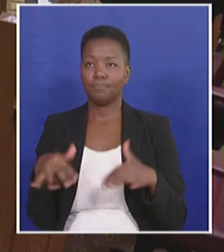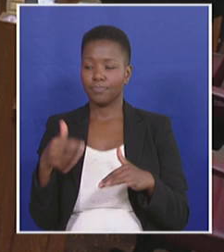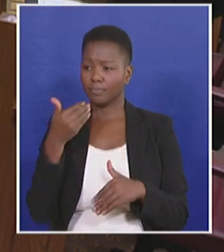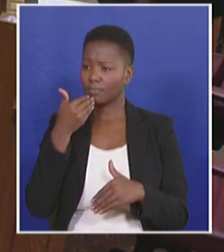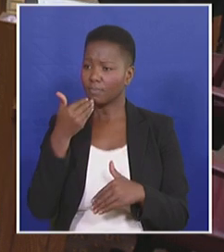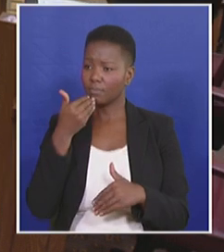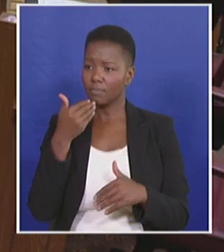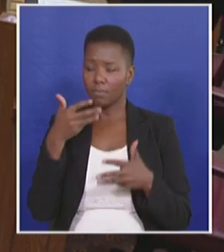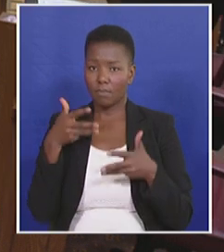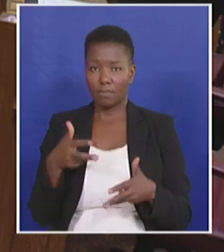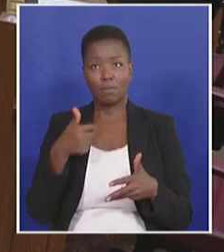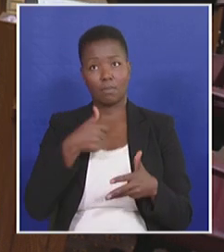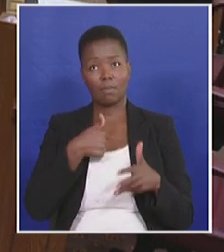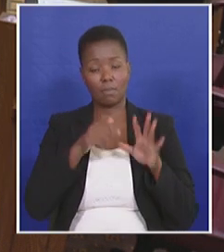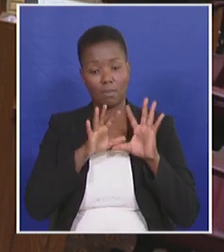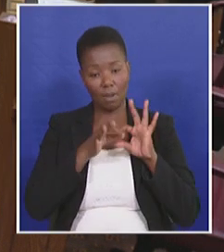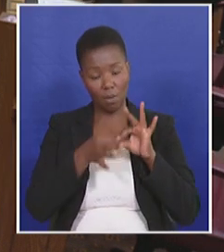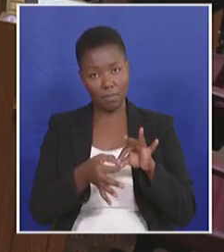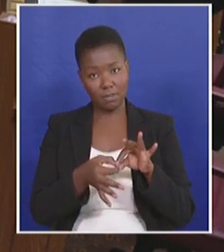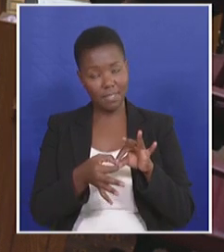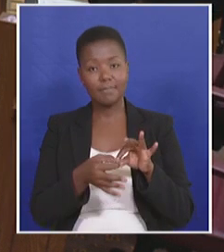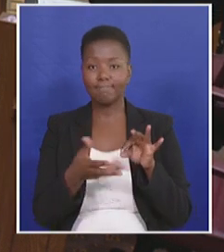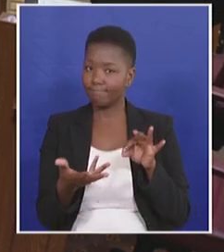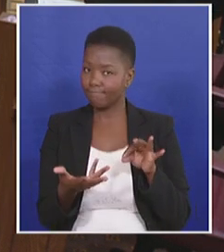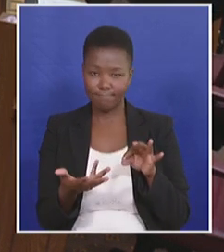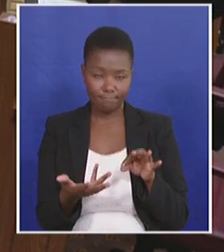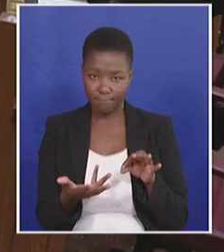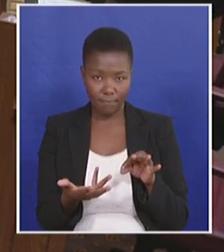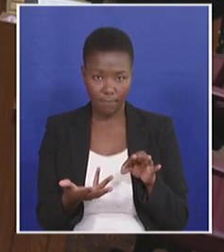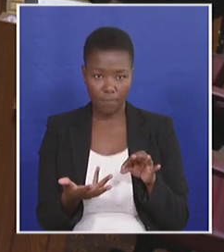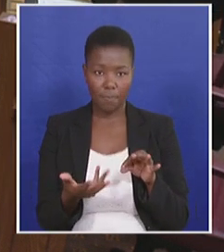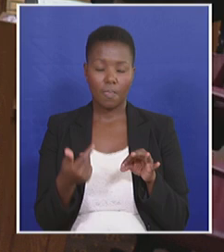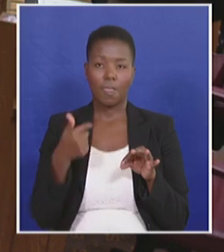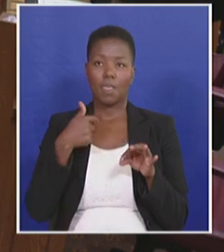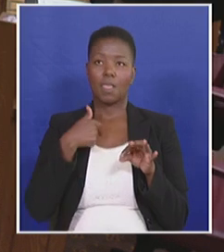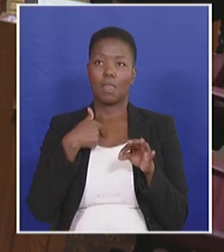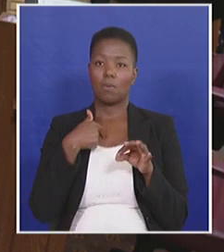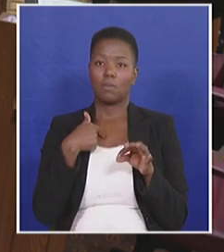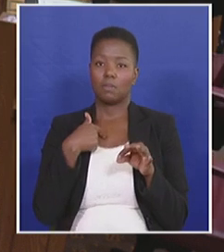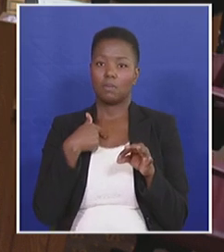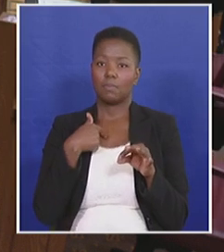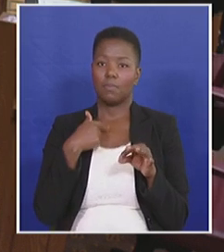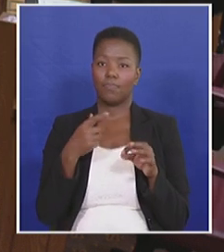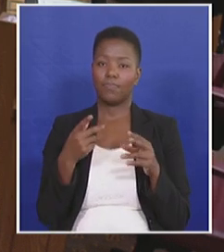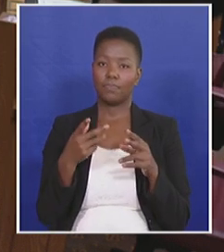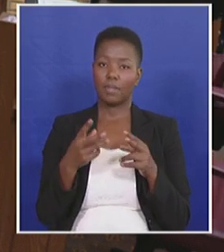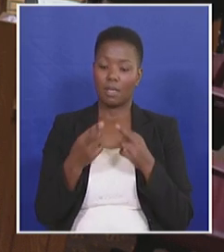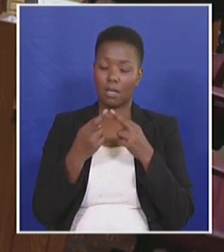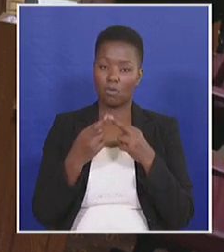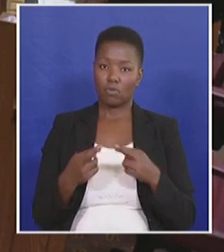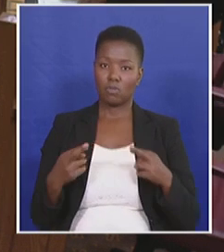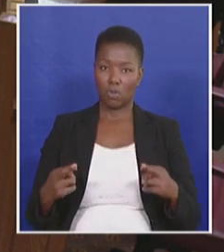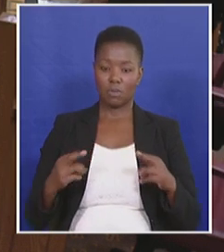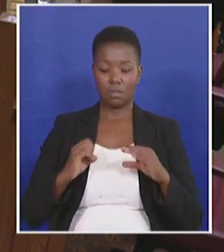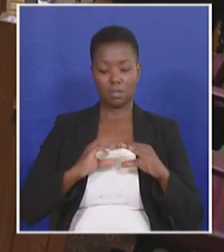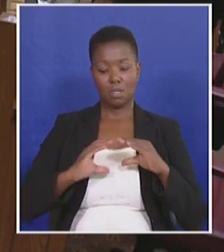Our commitment, Honorable Chair, is that the level of reviewing the resource allocation guide,